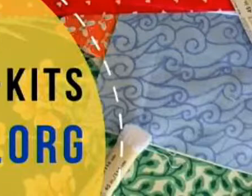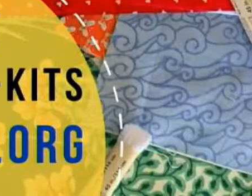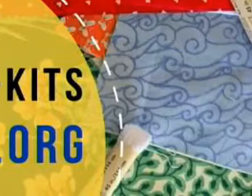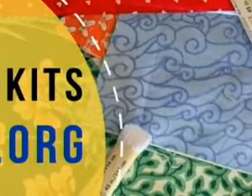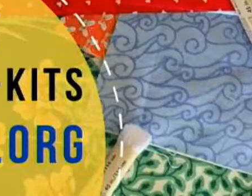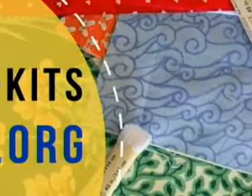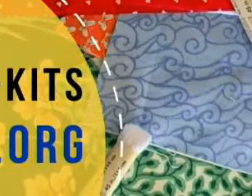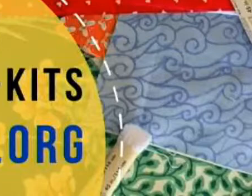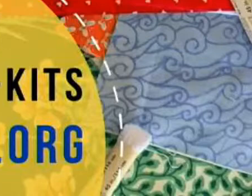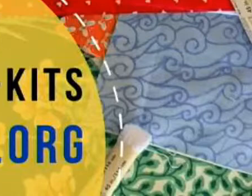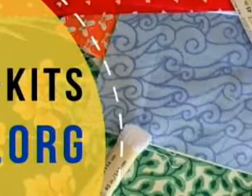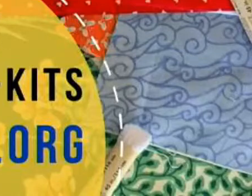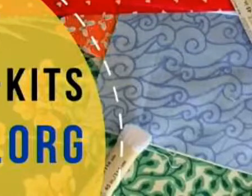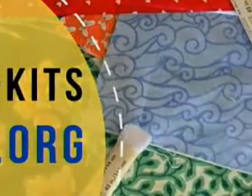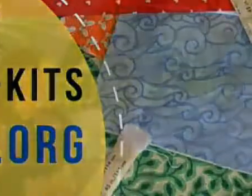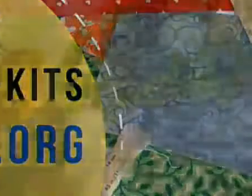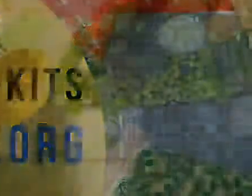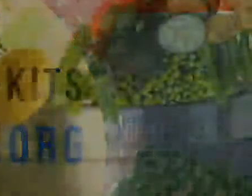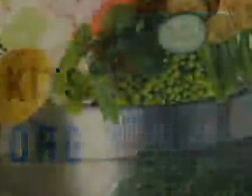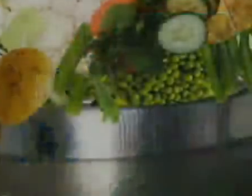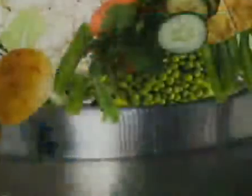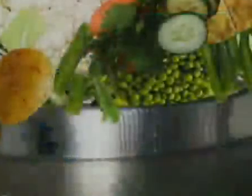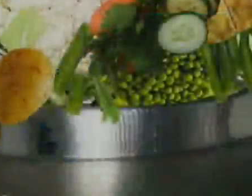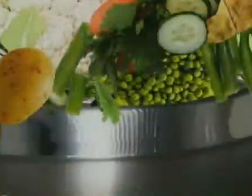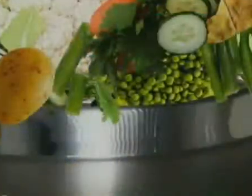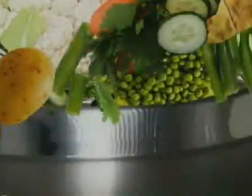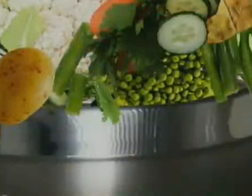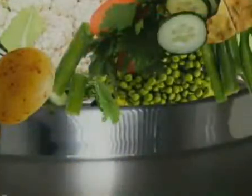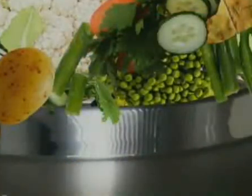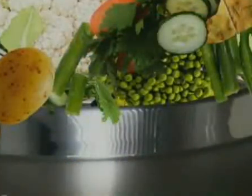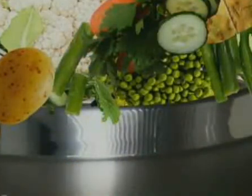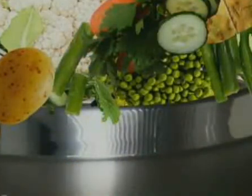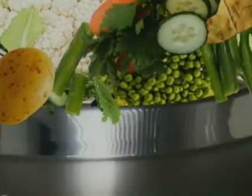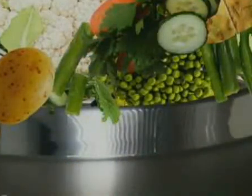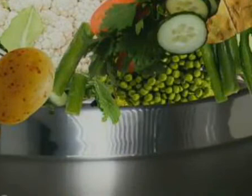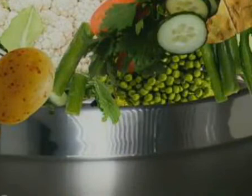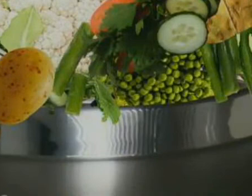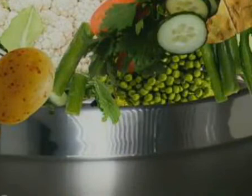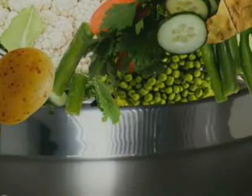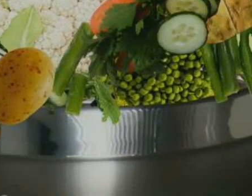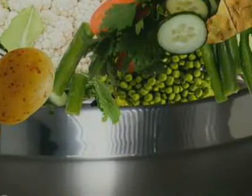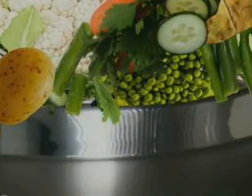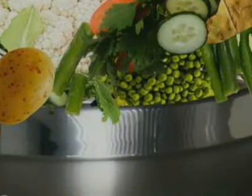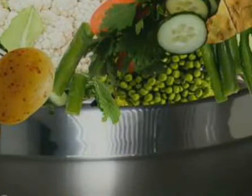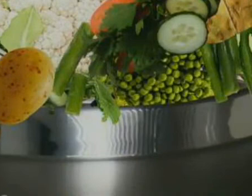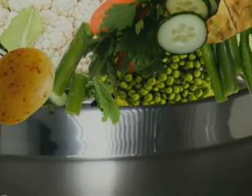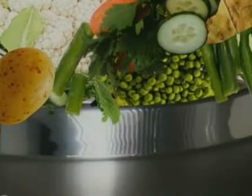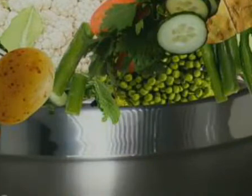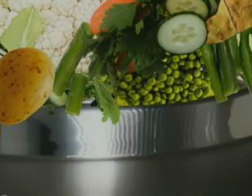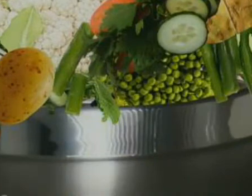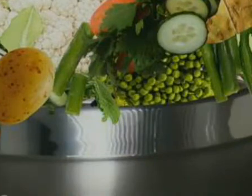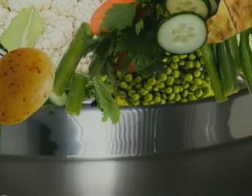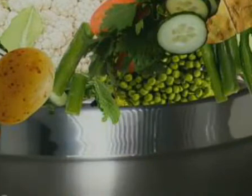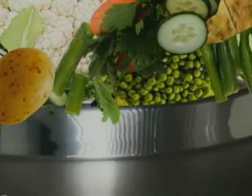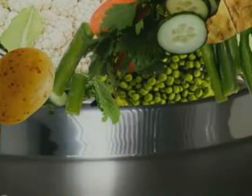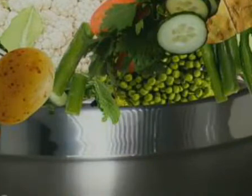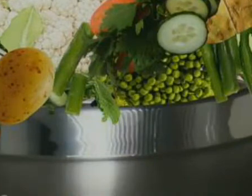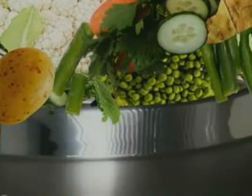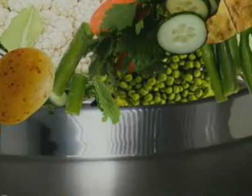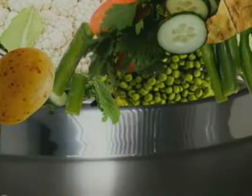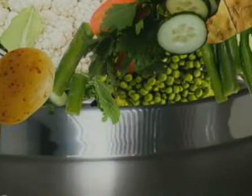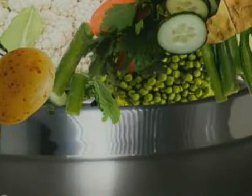Lover's Lane. Anna and Elijah, since we can't show you around and meet in person, we thought the Lover's Lane kids